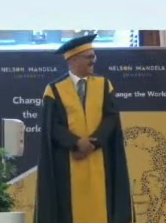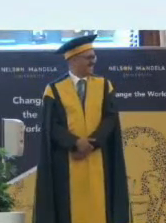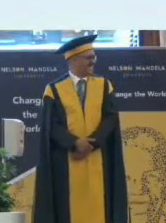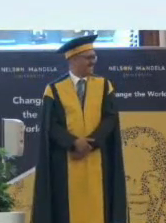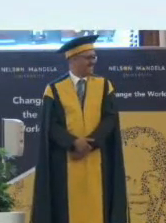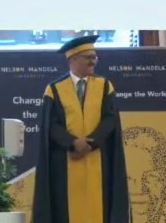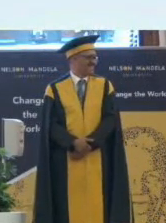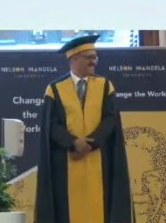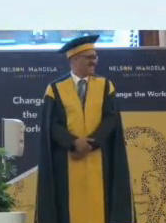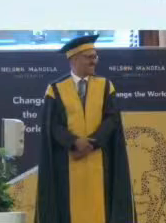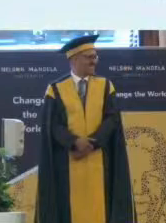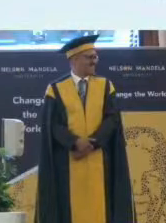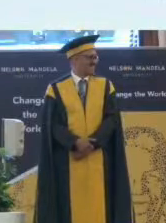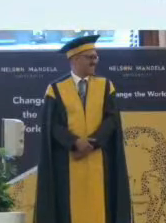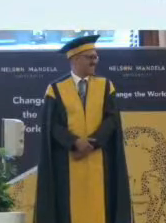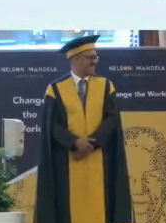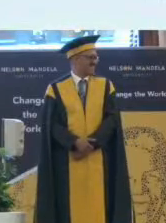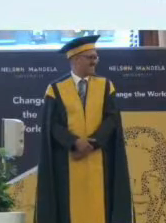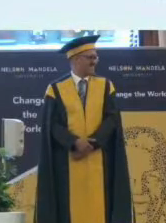Yes, thank you.